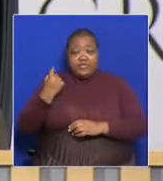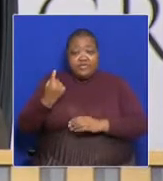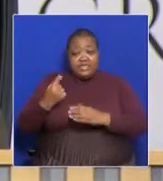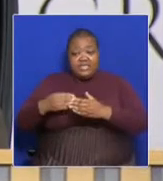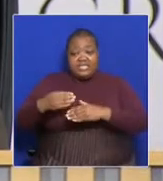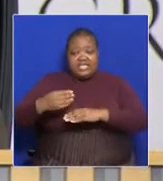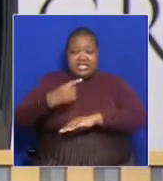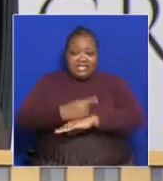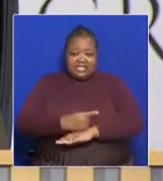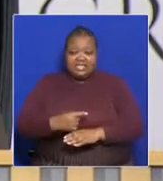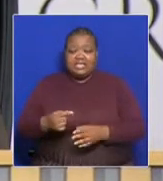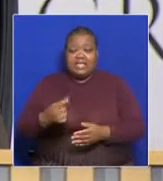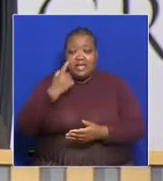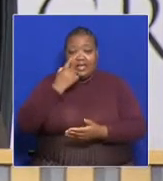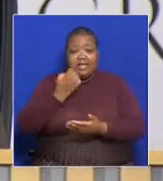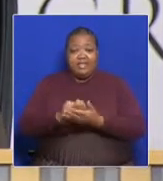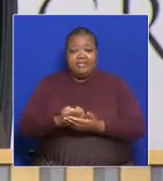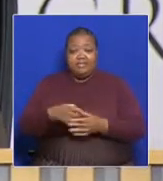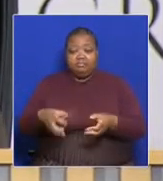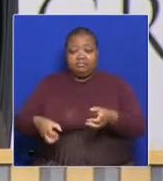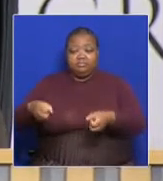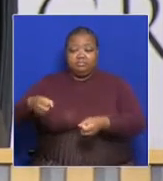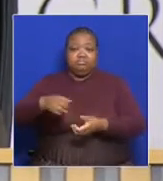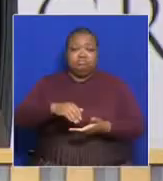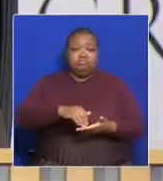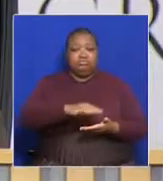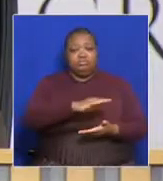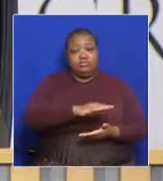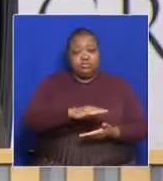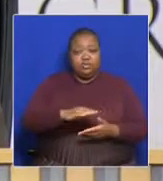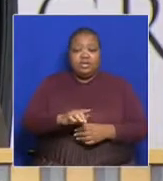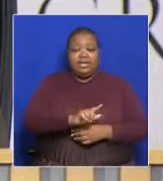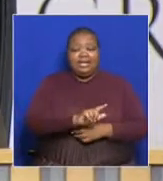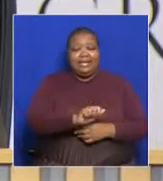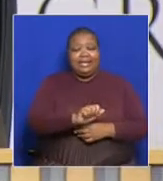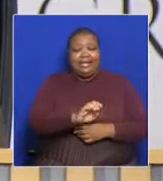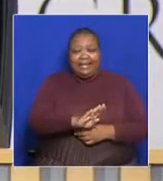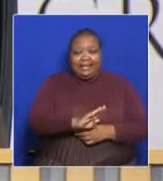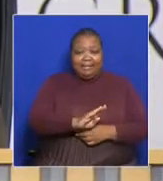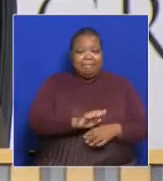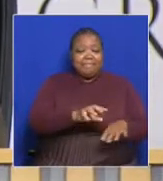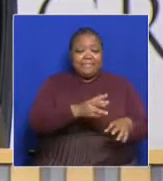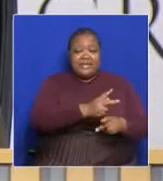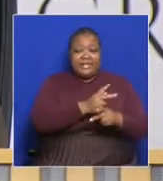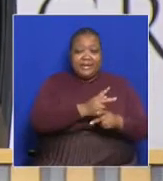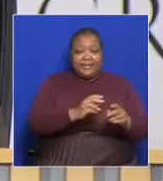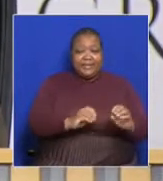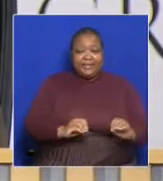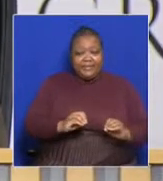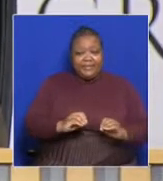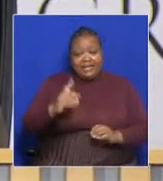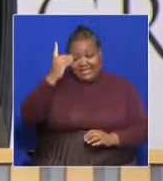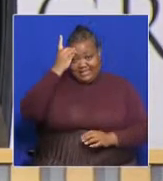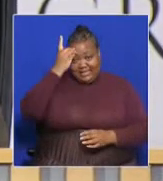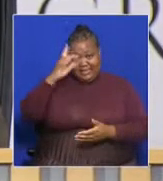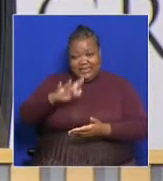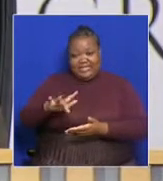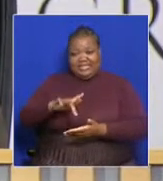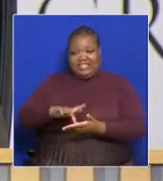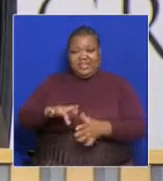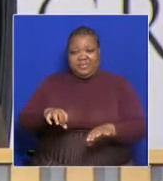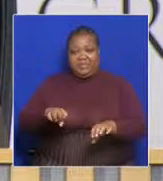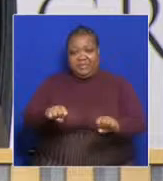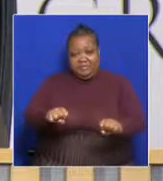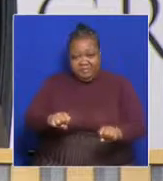the lab could not house it, Durban Central then housed it. But one would have thought that Isipingo, being the